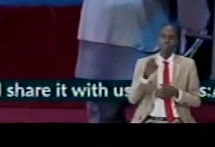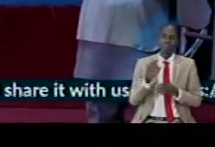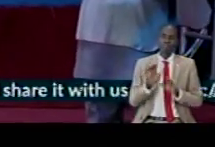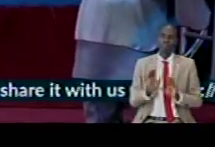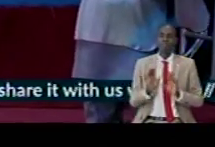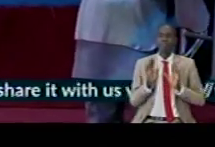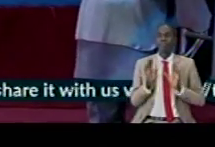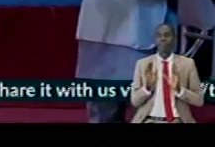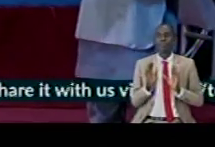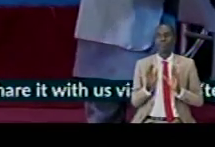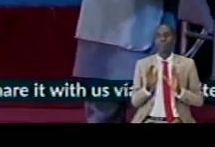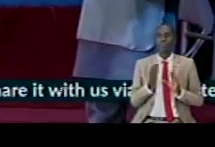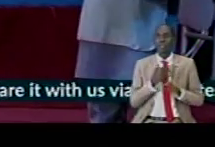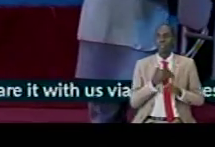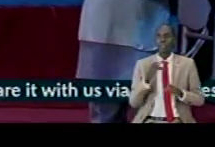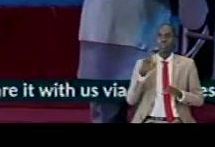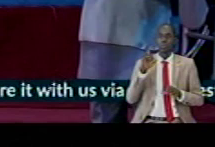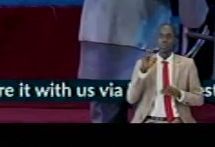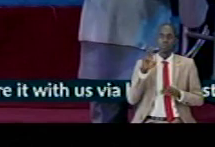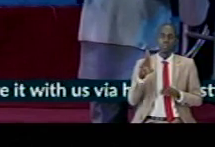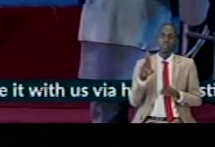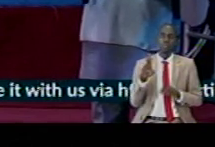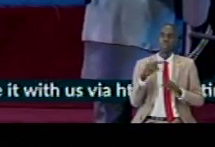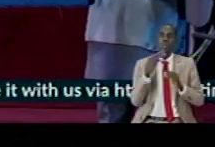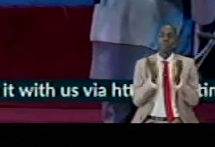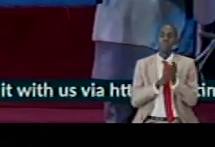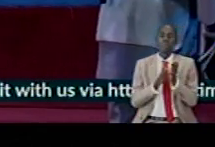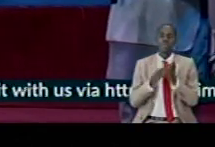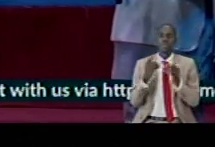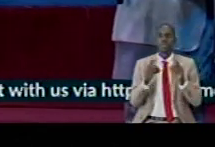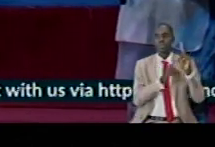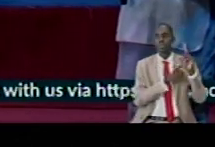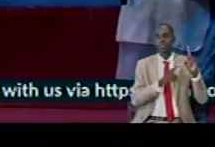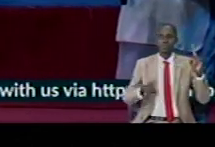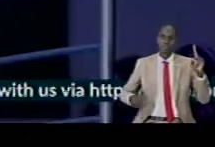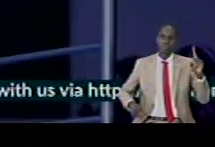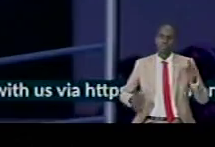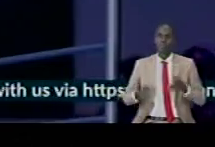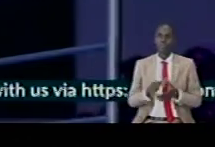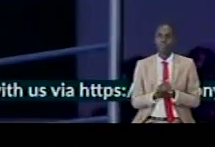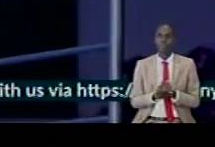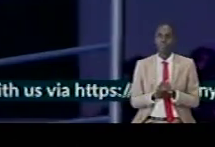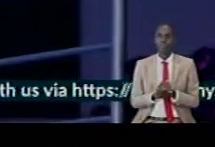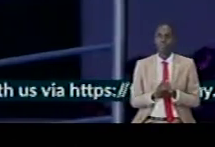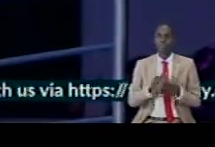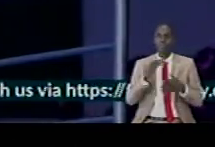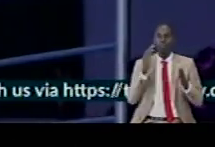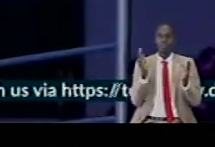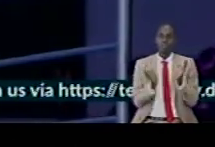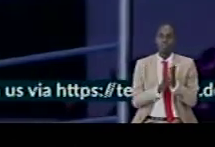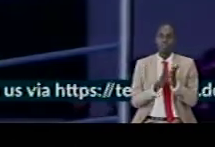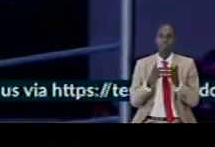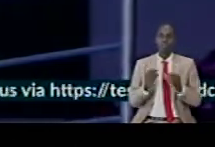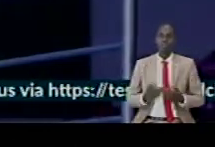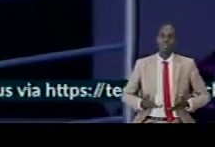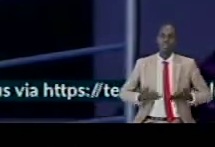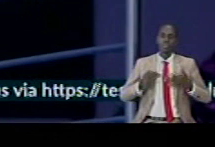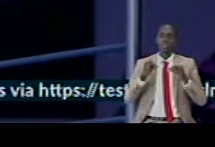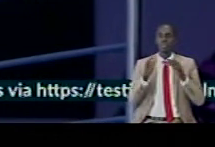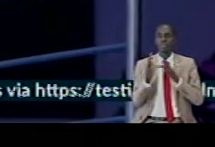and ulcer. Let's hear our testimony. Praise the Lord. Praise the living